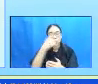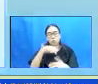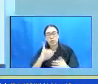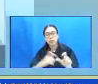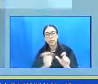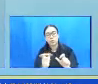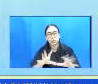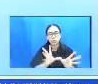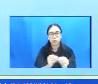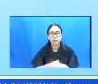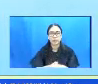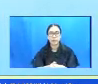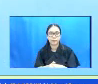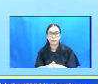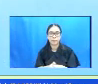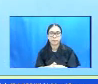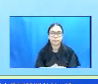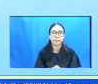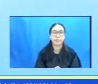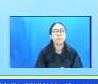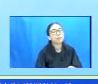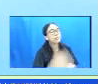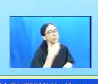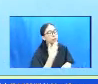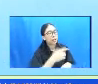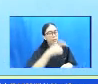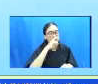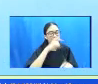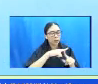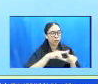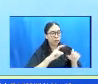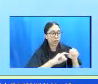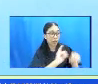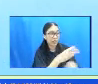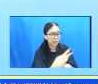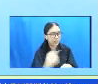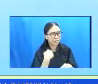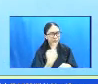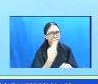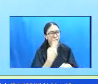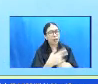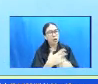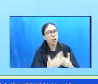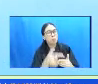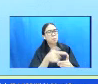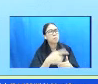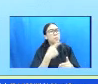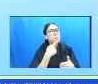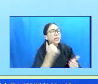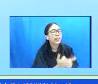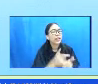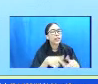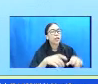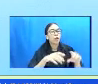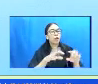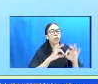Thank you, Pataki. So I see that you emphasize, let's say, the multi-stakeholder forum approach, that could be a good way to connect all